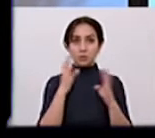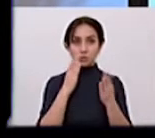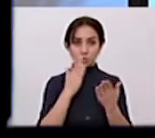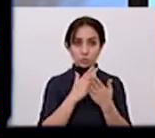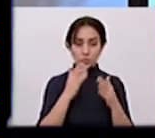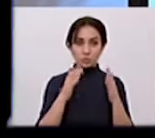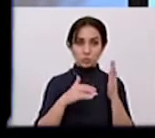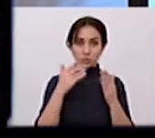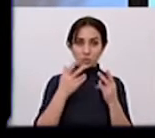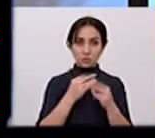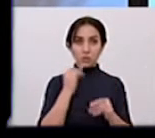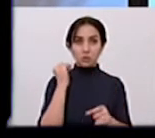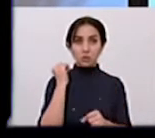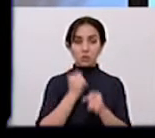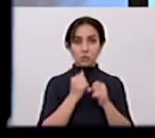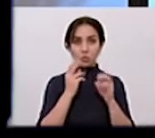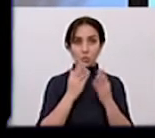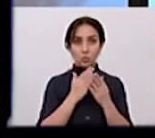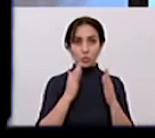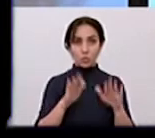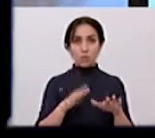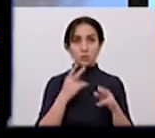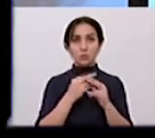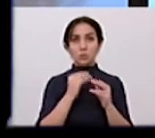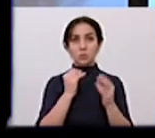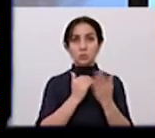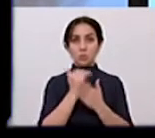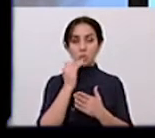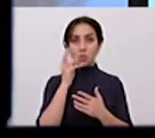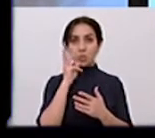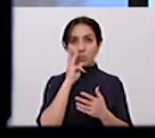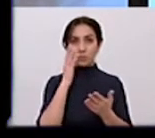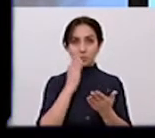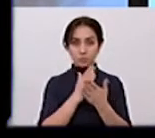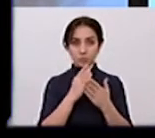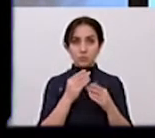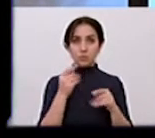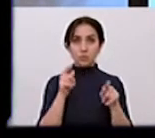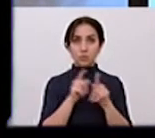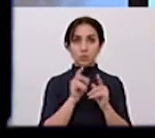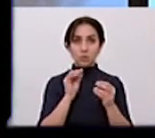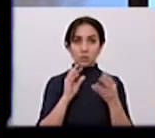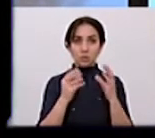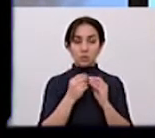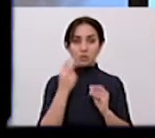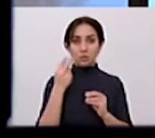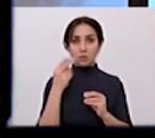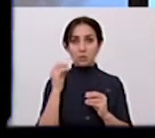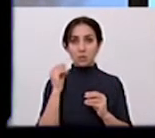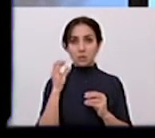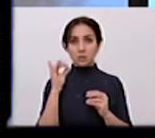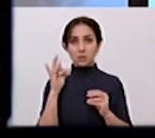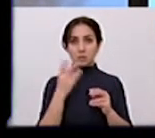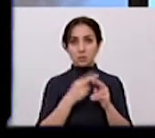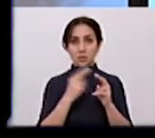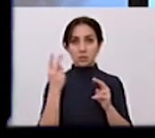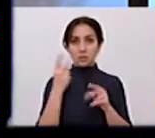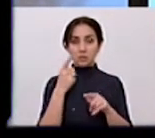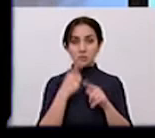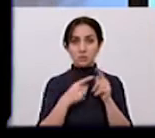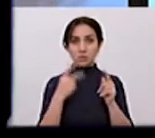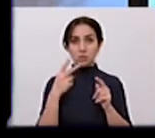bu yerda ish o'rinlar bor, bu yerda yuqori maosh bor va buning natijasida bular ya'ni o'sha 20-asrning ikkinchi